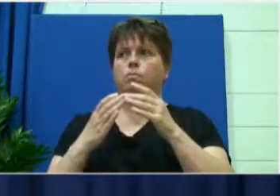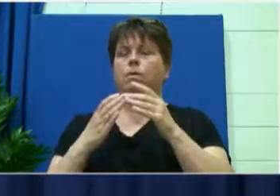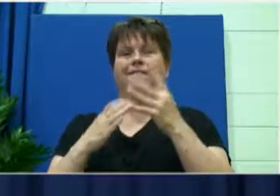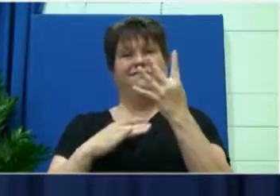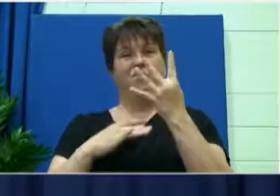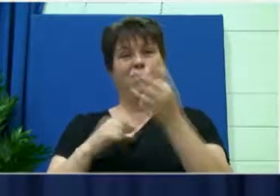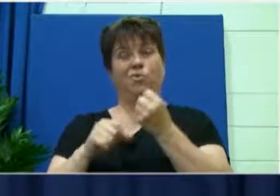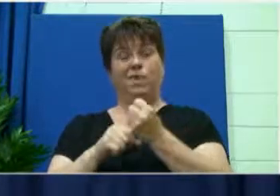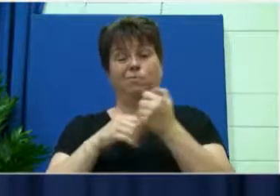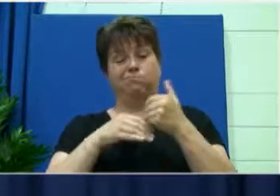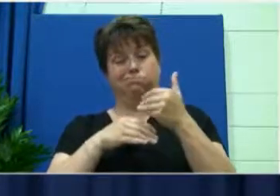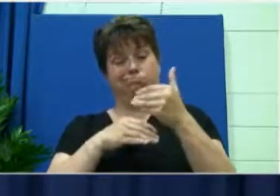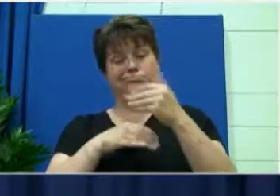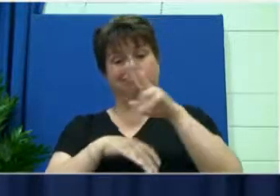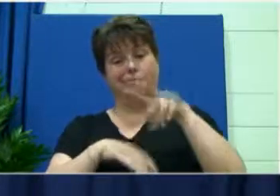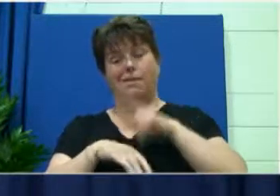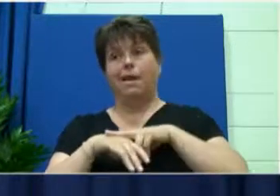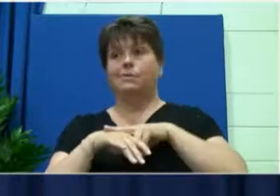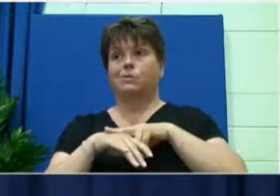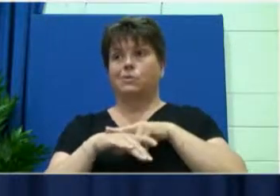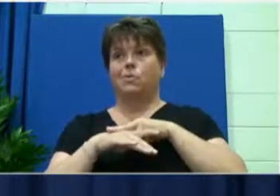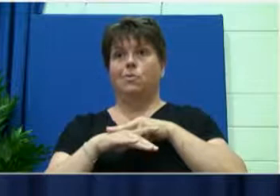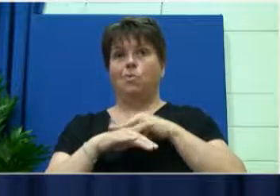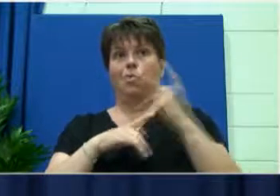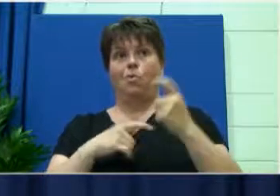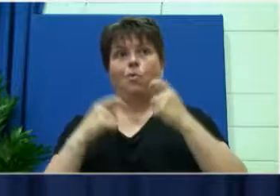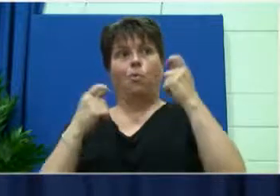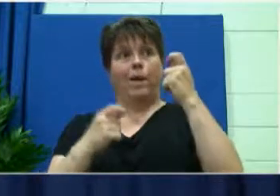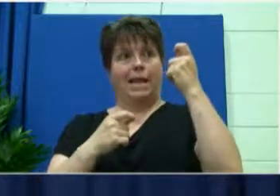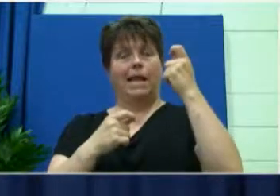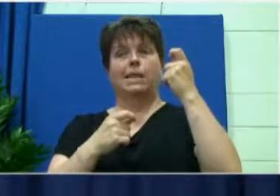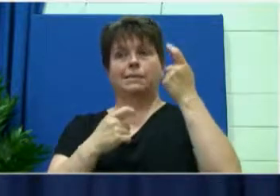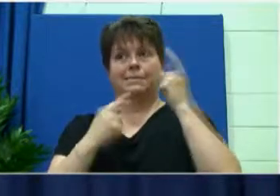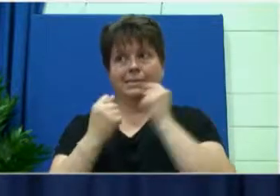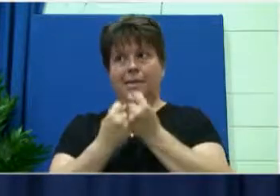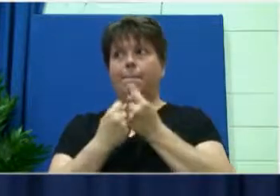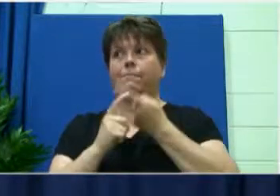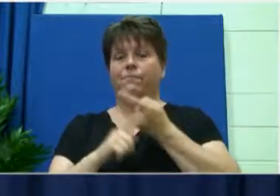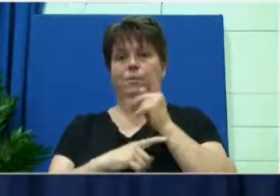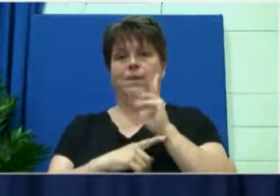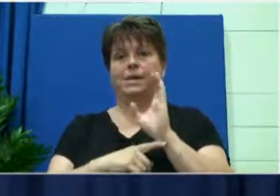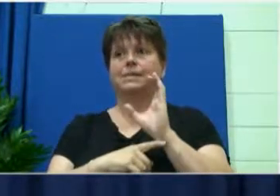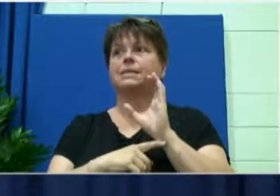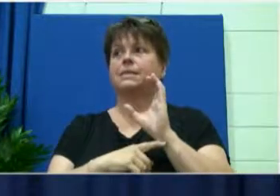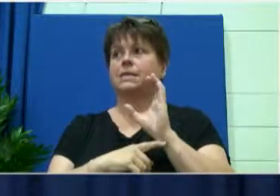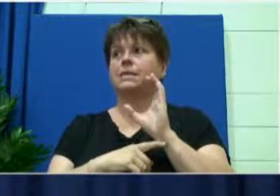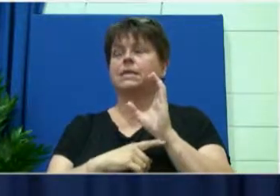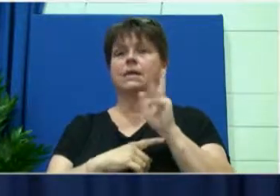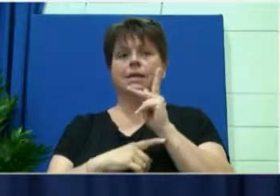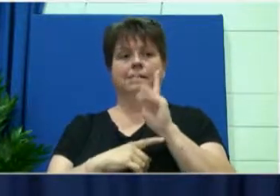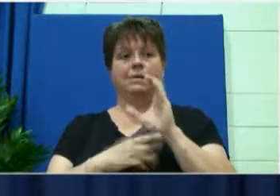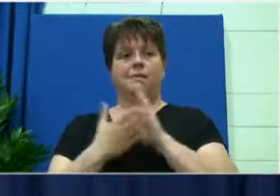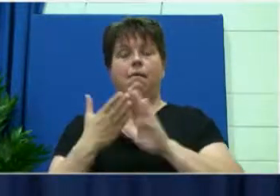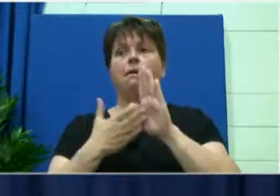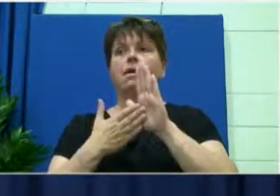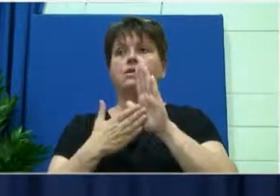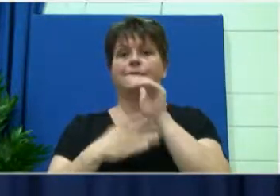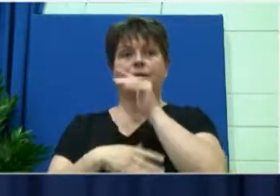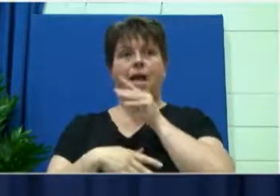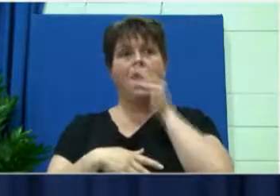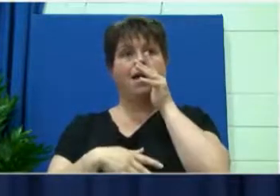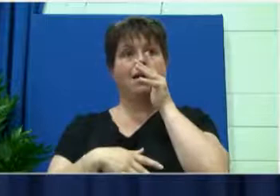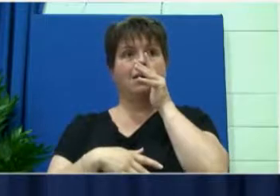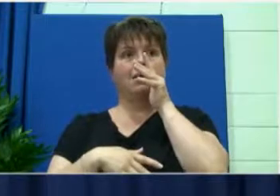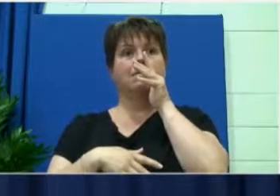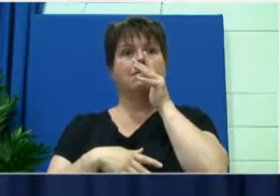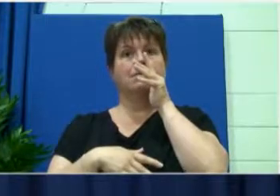4th consecutive national winning team from KC. The KC College Ag Bowl